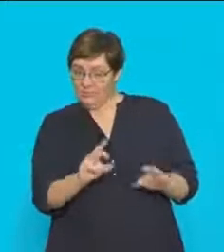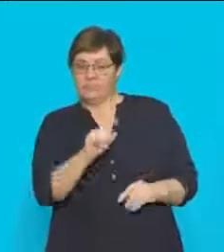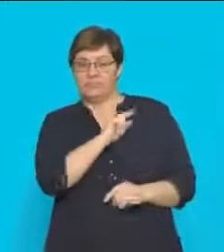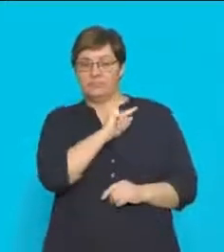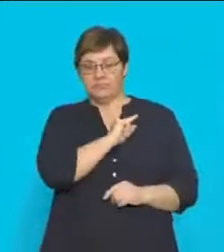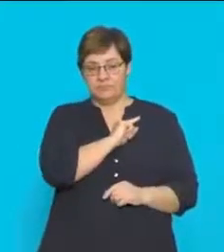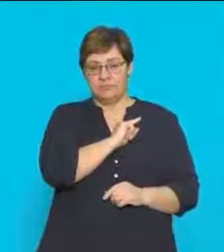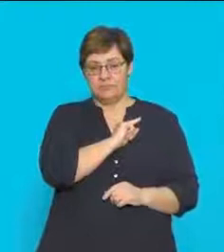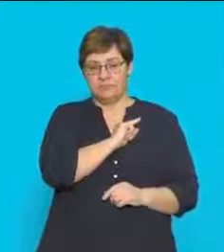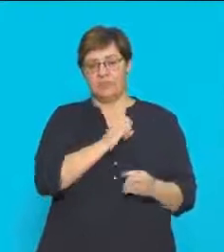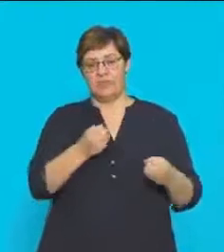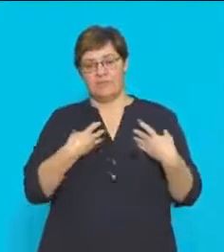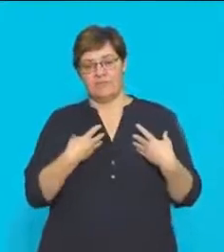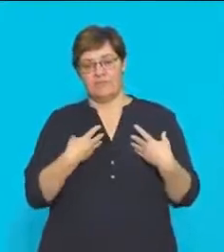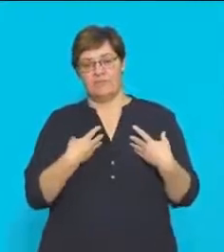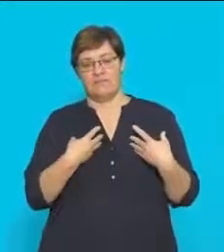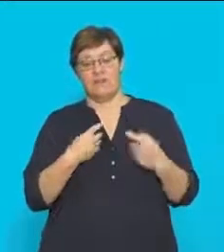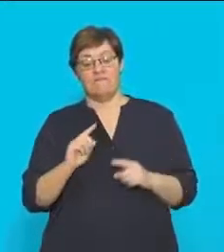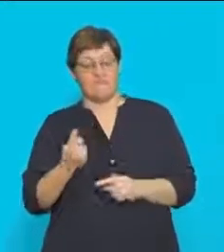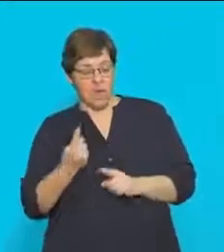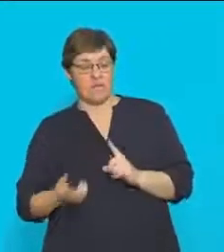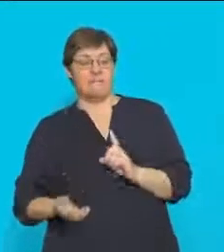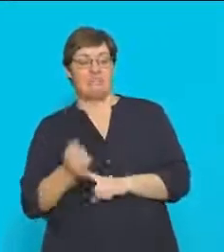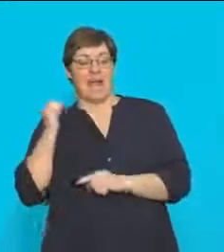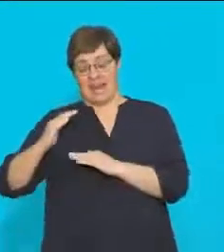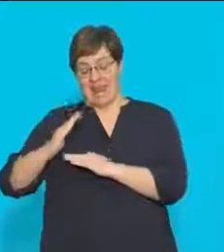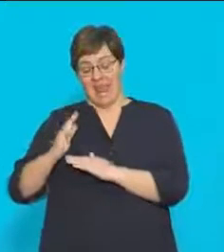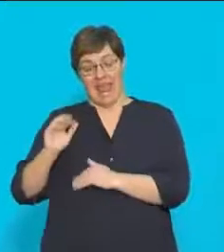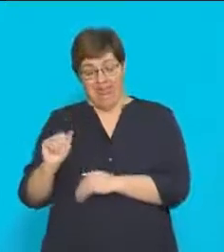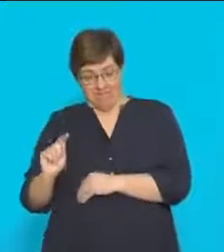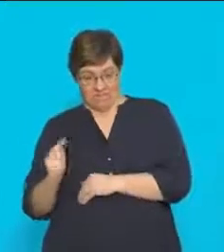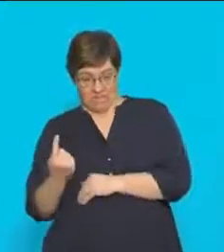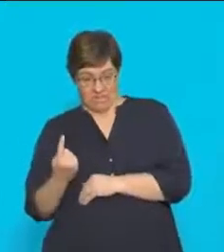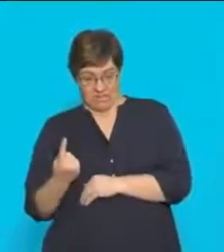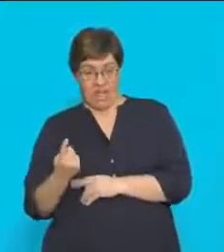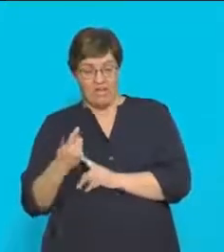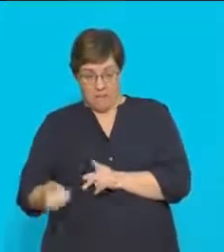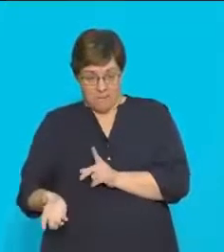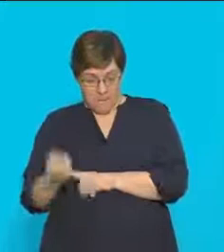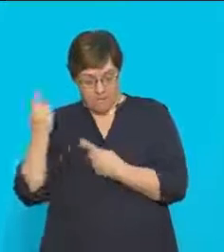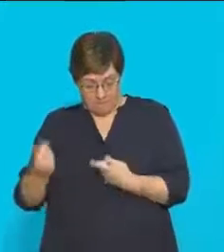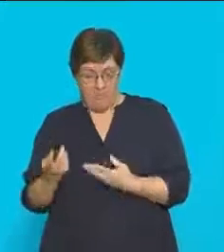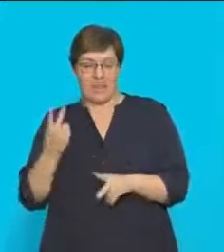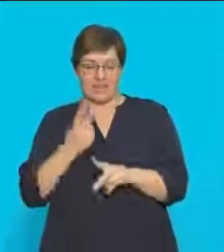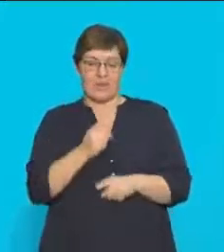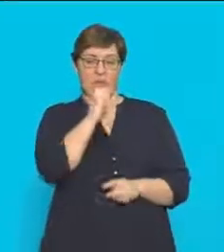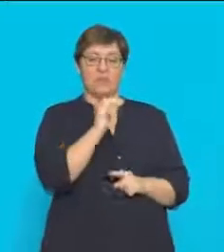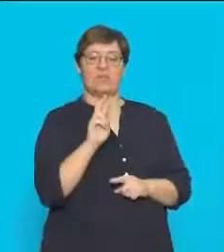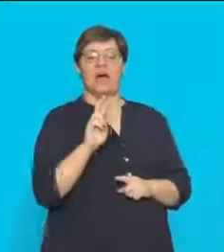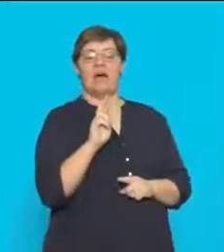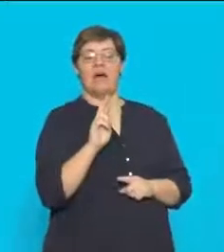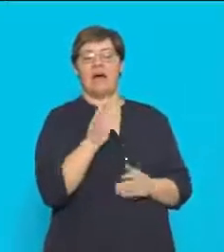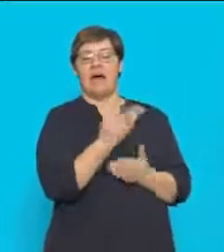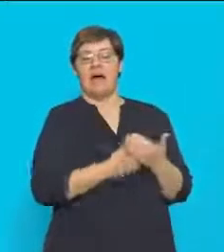Because we're given the half, we've got to first find this angle A here. And when we do, we can use this half pair